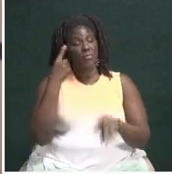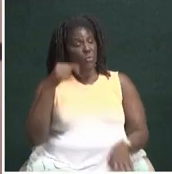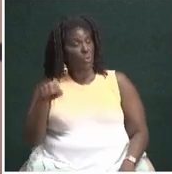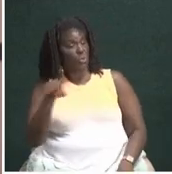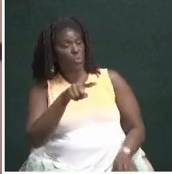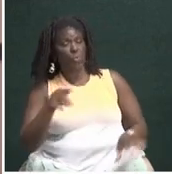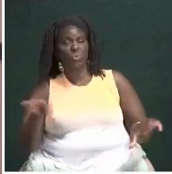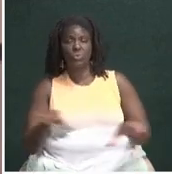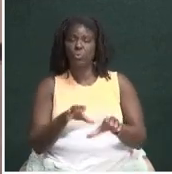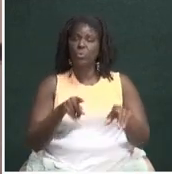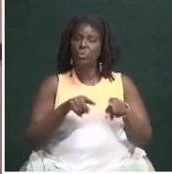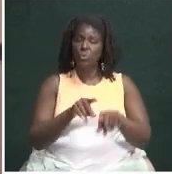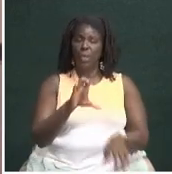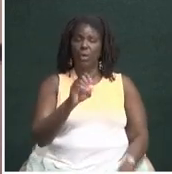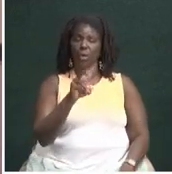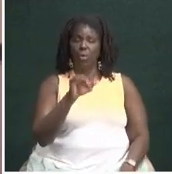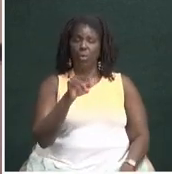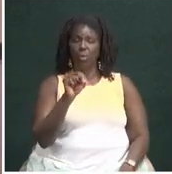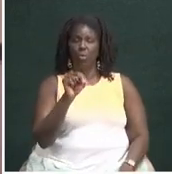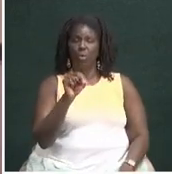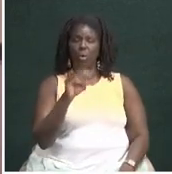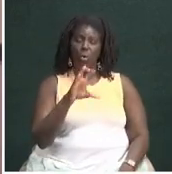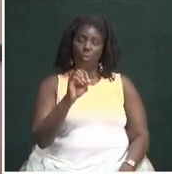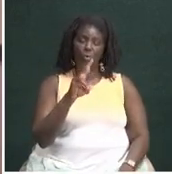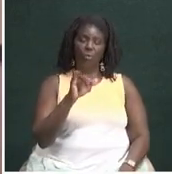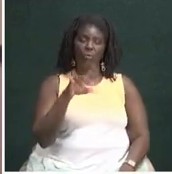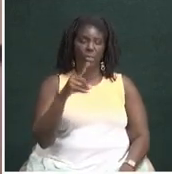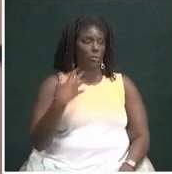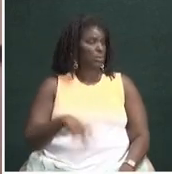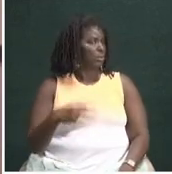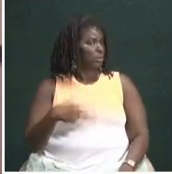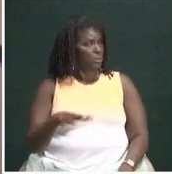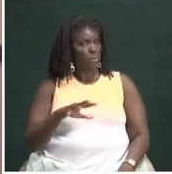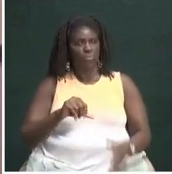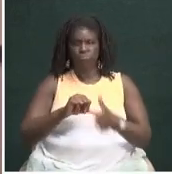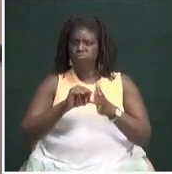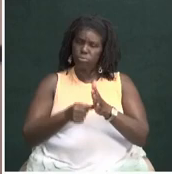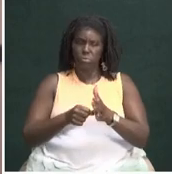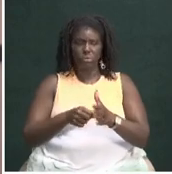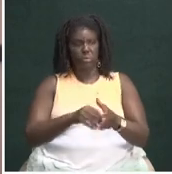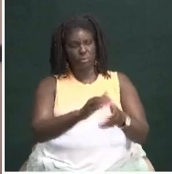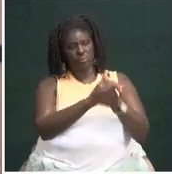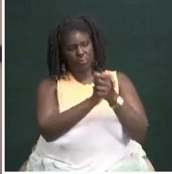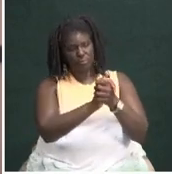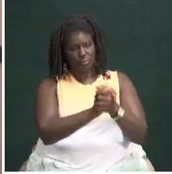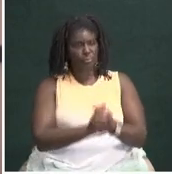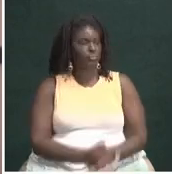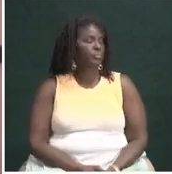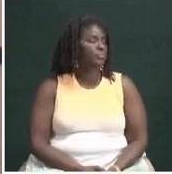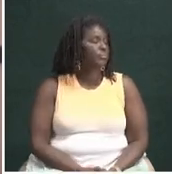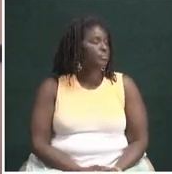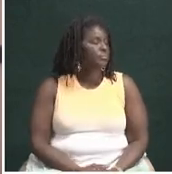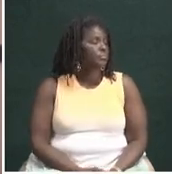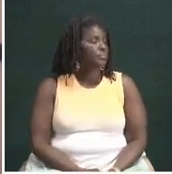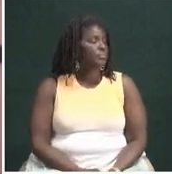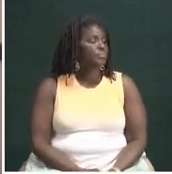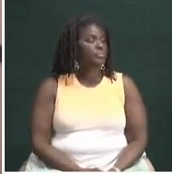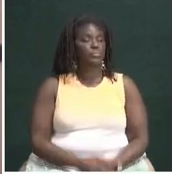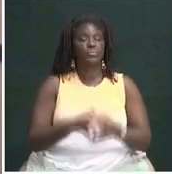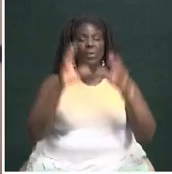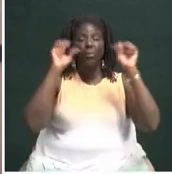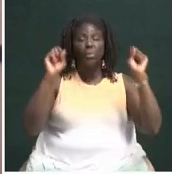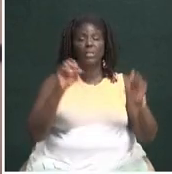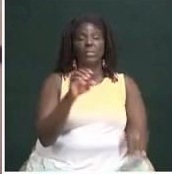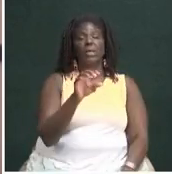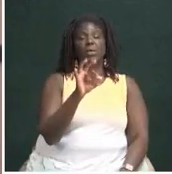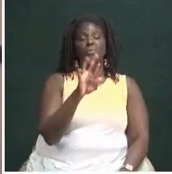it during this period is something remarkable. So I salute and congratulate all of you. President Franklin